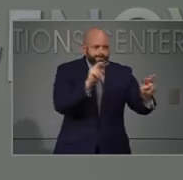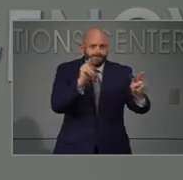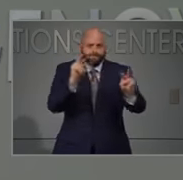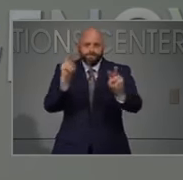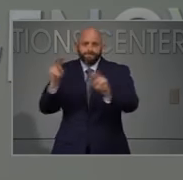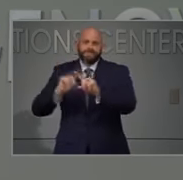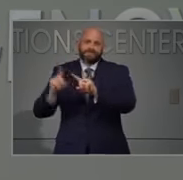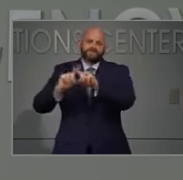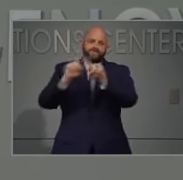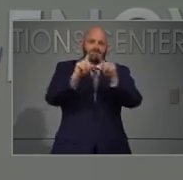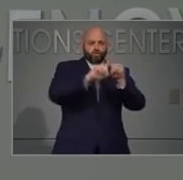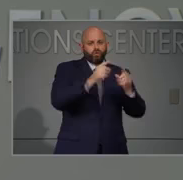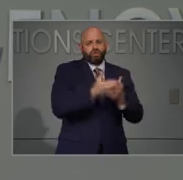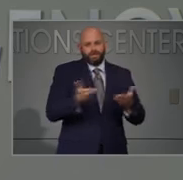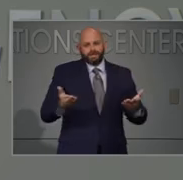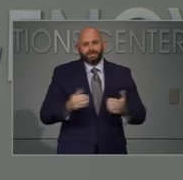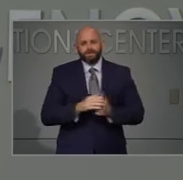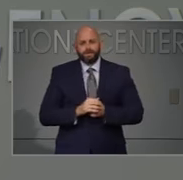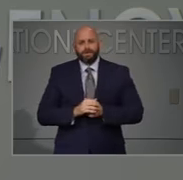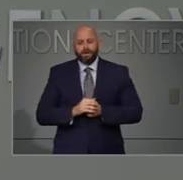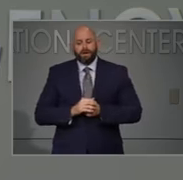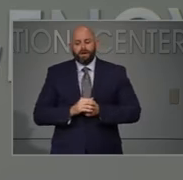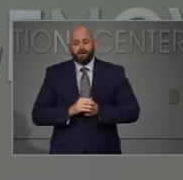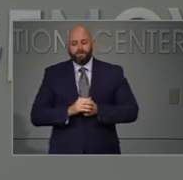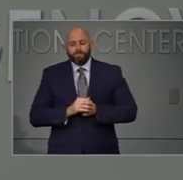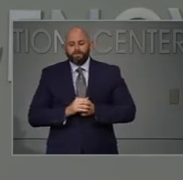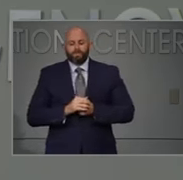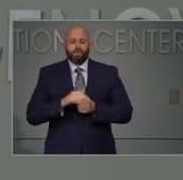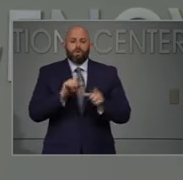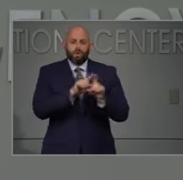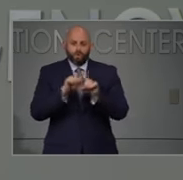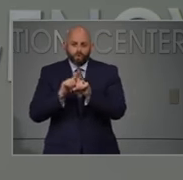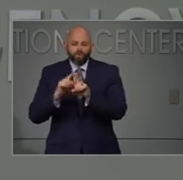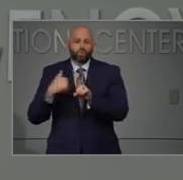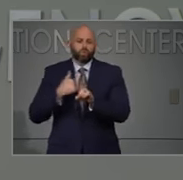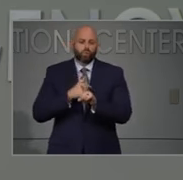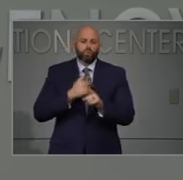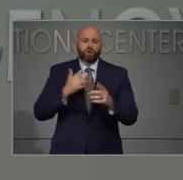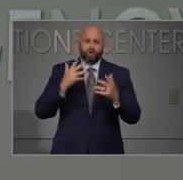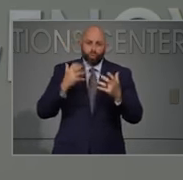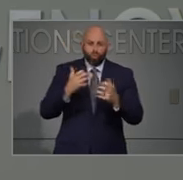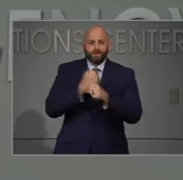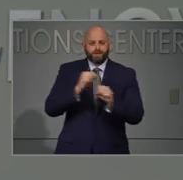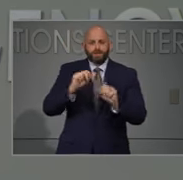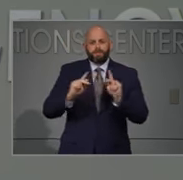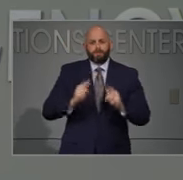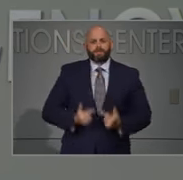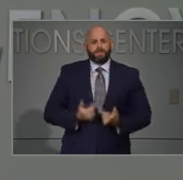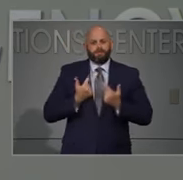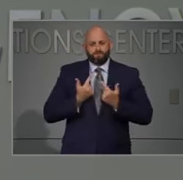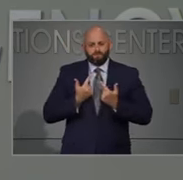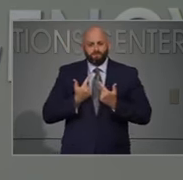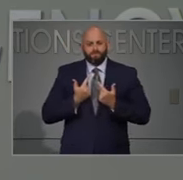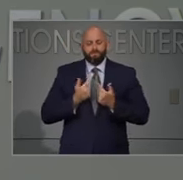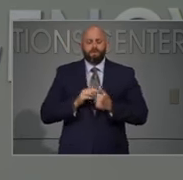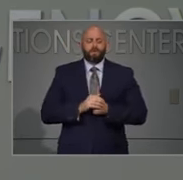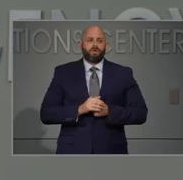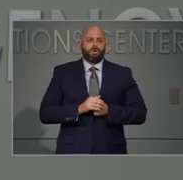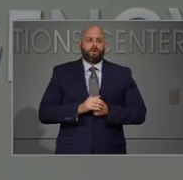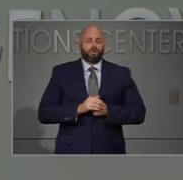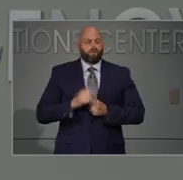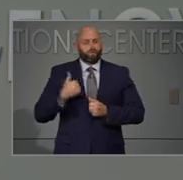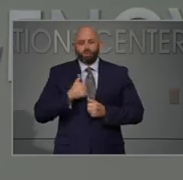in combination. And ultimately, we want to step back and understand we want to be saving lives. We do not want this virus